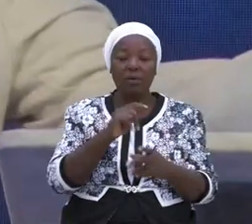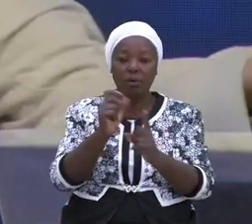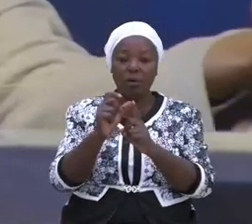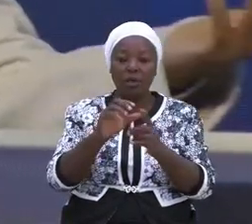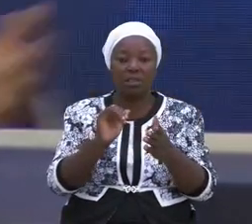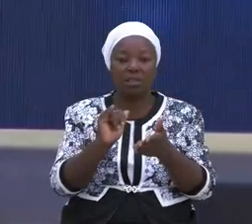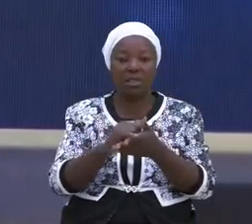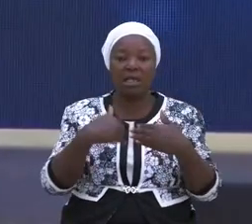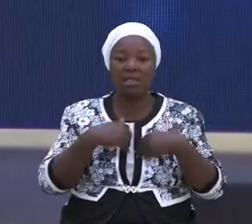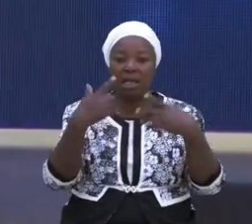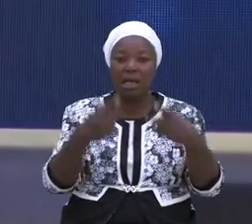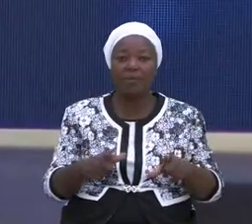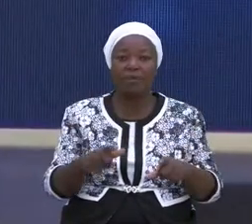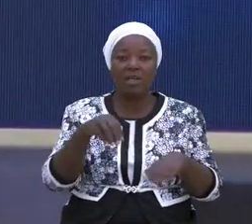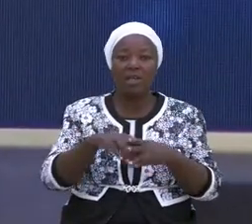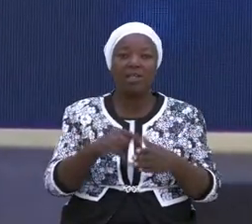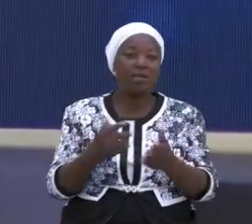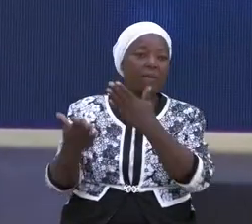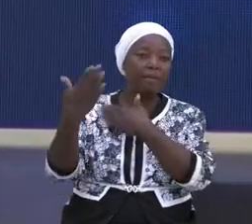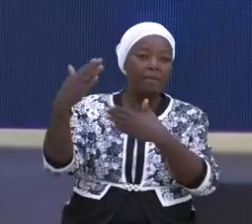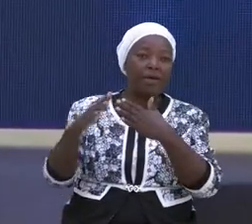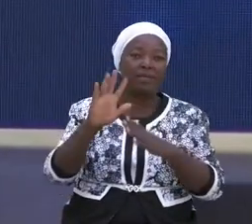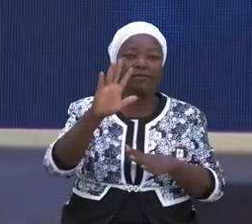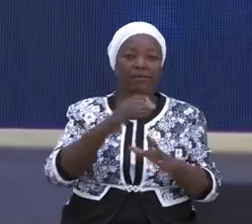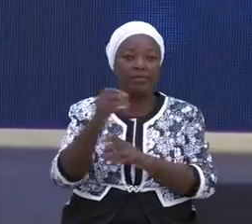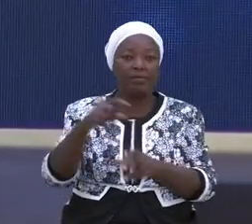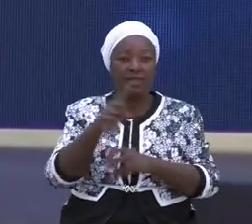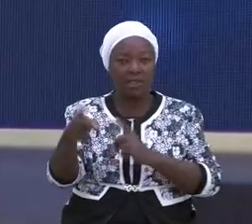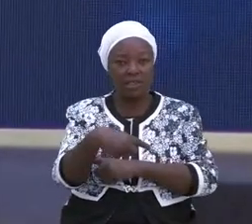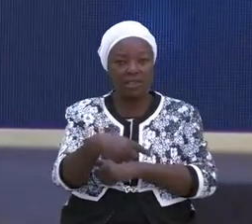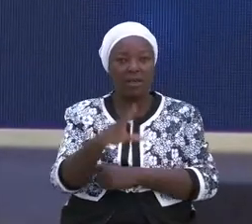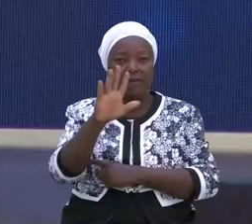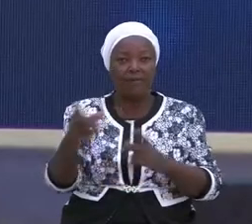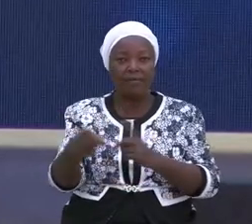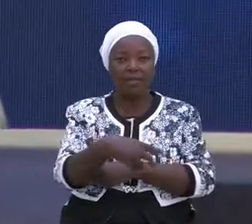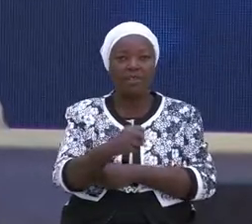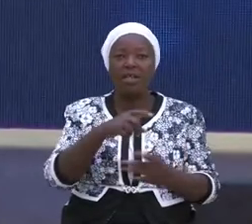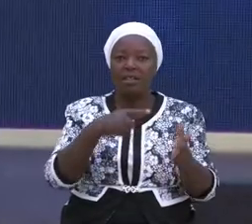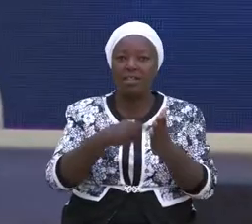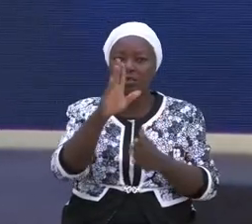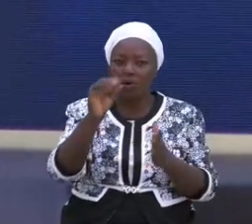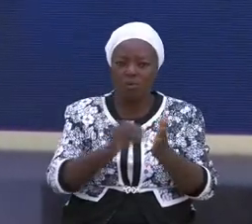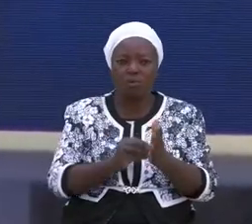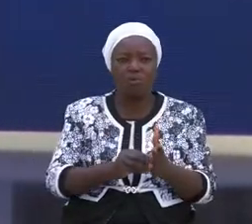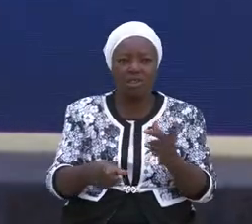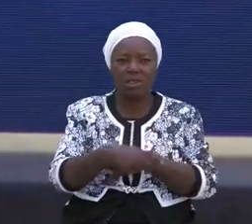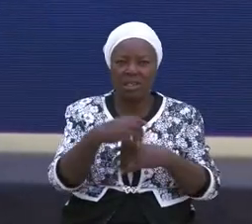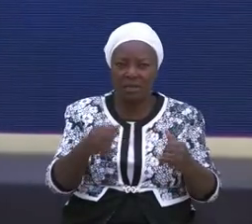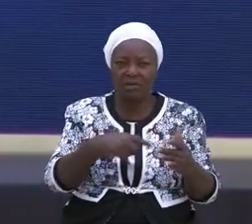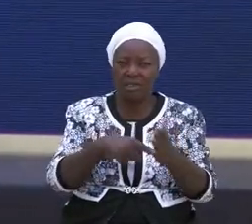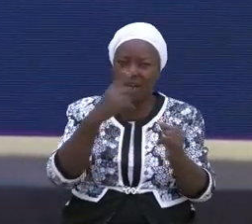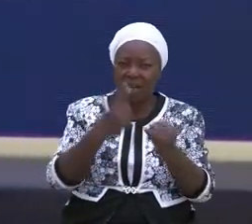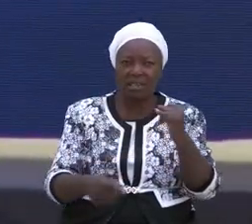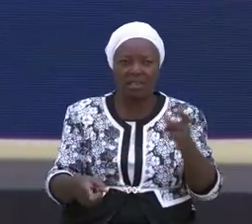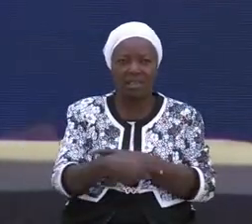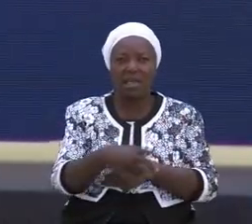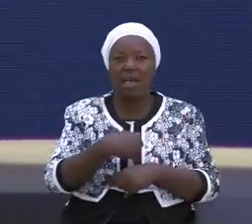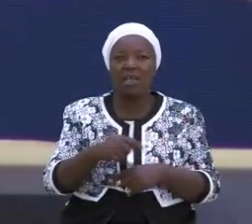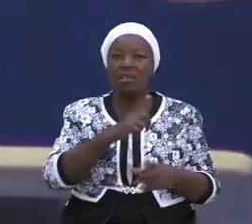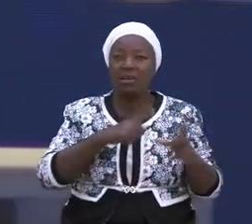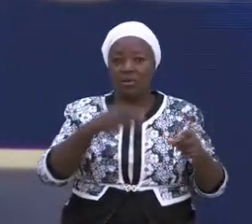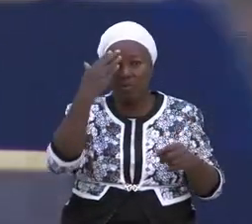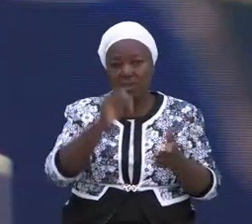is your day, you have come. The Lord knows you are there, he'll touch your life. I want